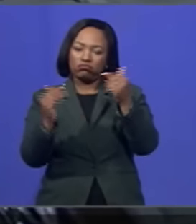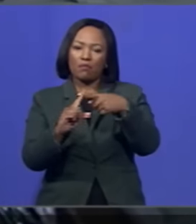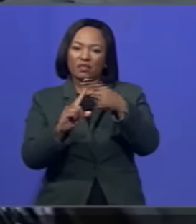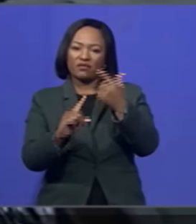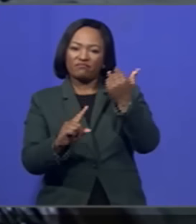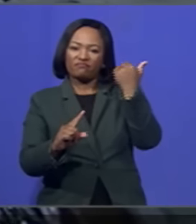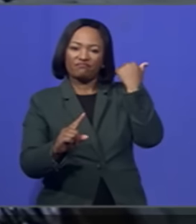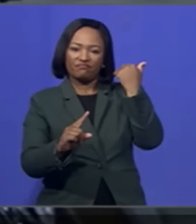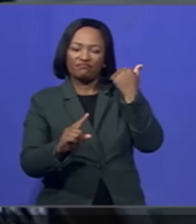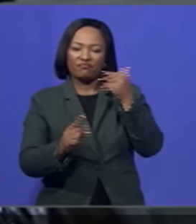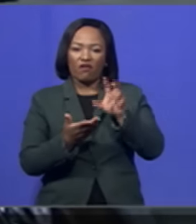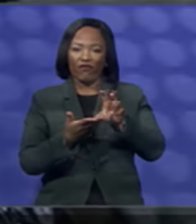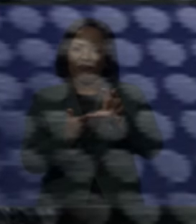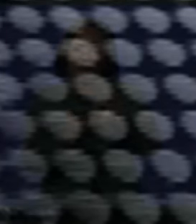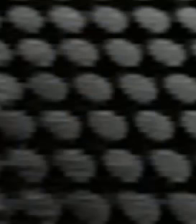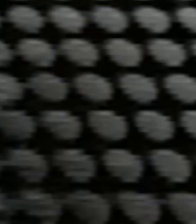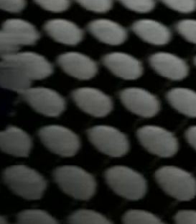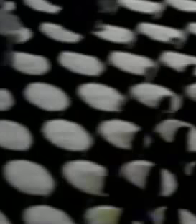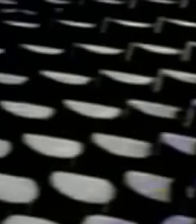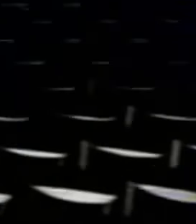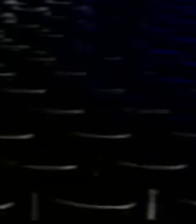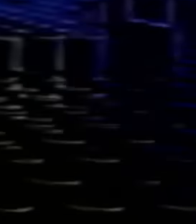ba botsetedi.